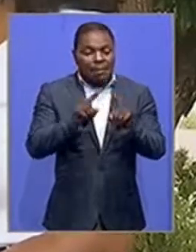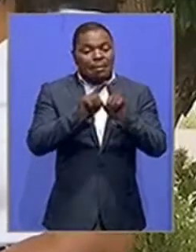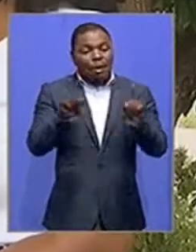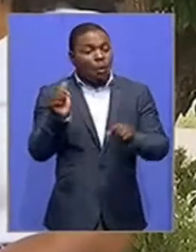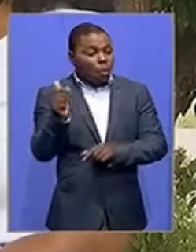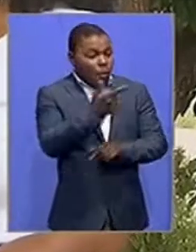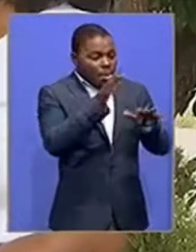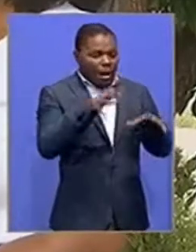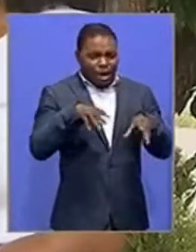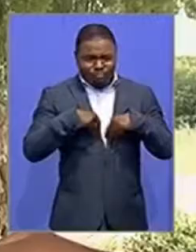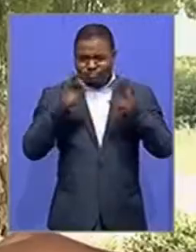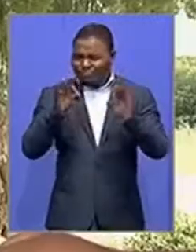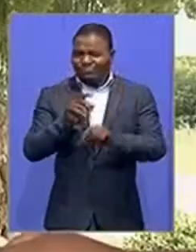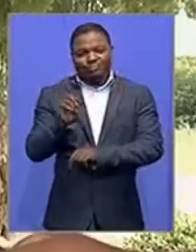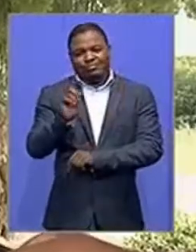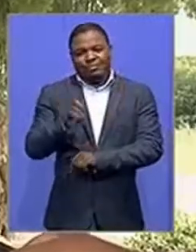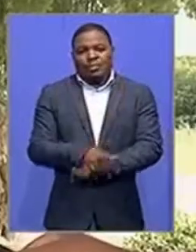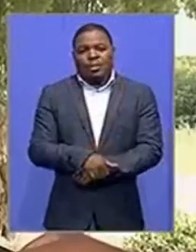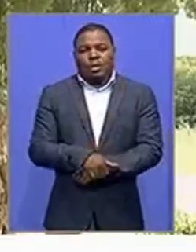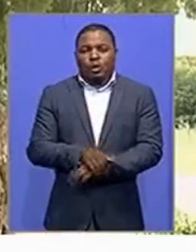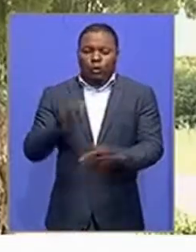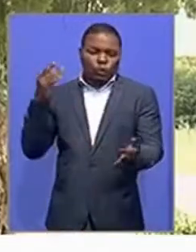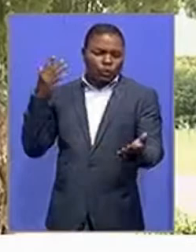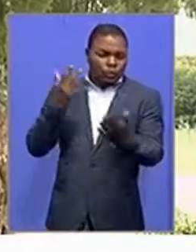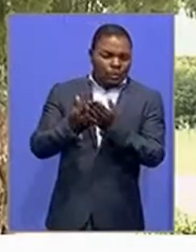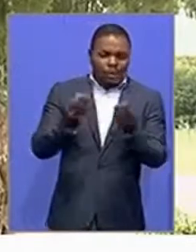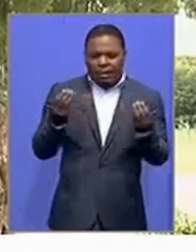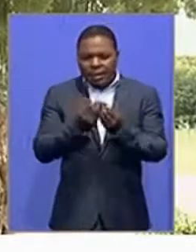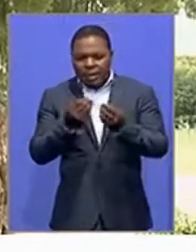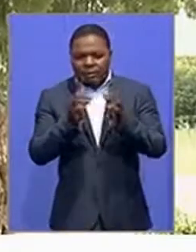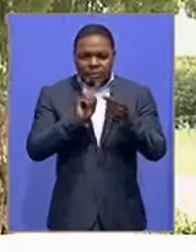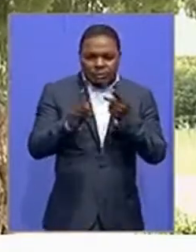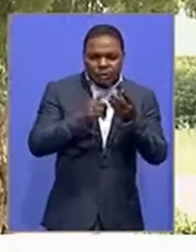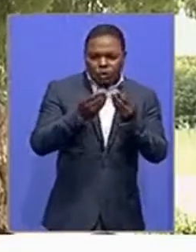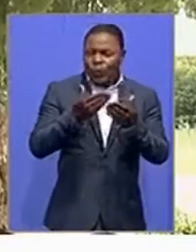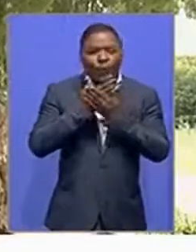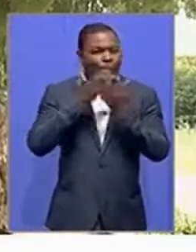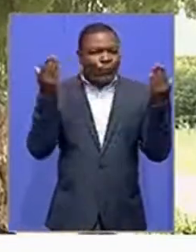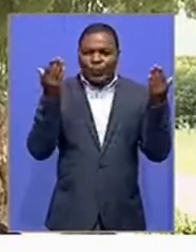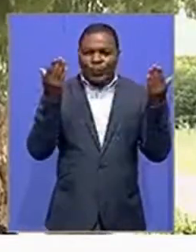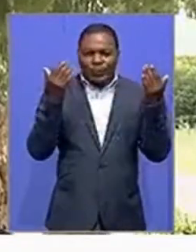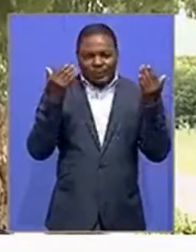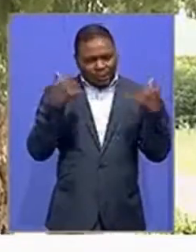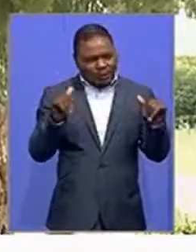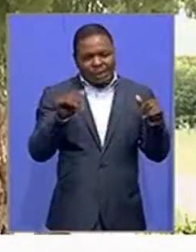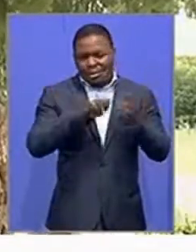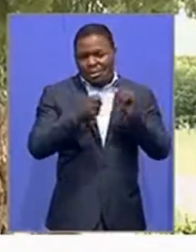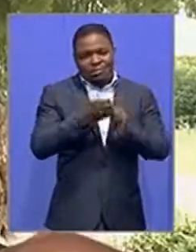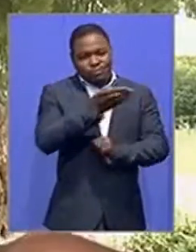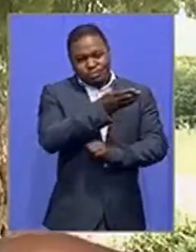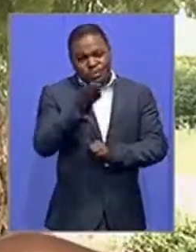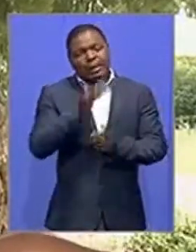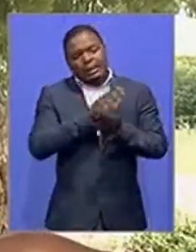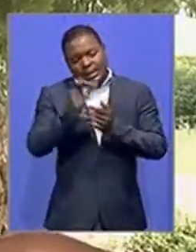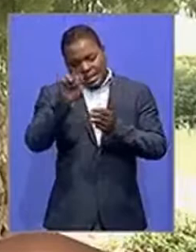tjhaellwe monwana ke bohle. So far, a lot of things have not yet been resolved. Of course, there are a number of issues that are taken care